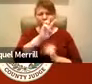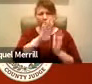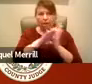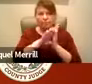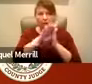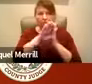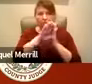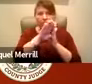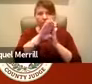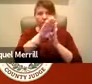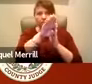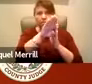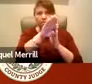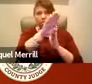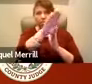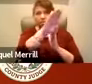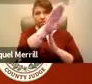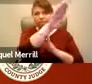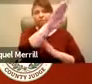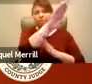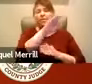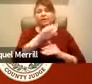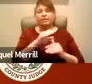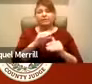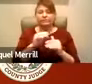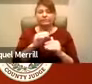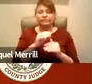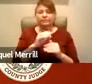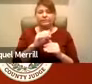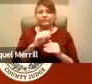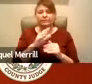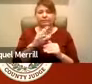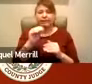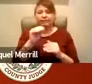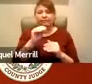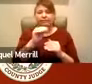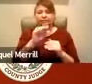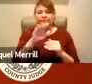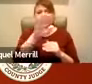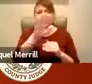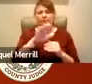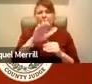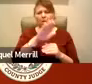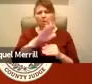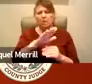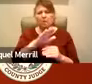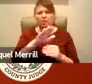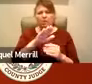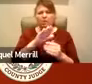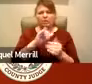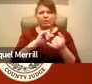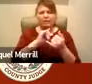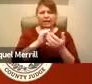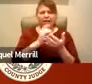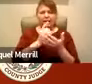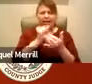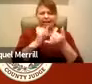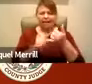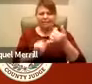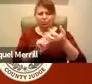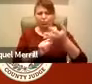up and up and up and up, and it kind of tressed around the last week of